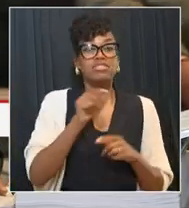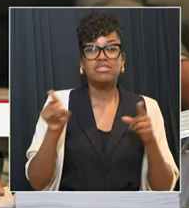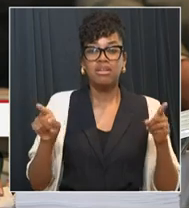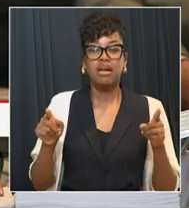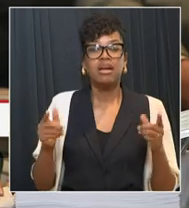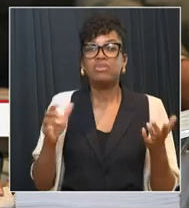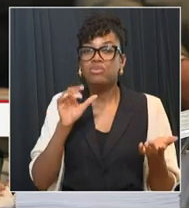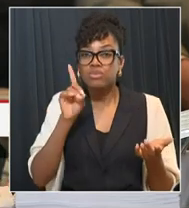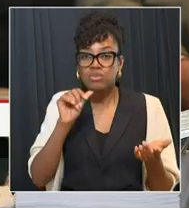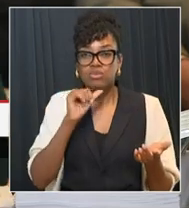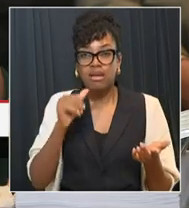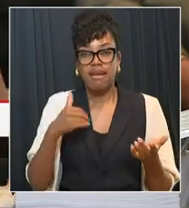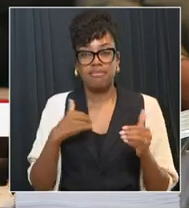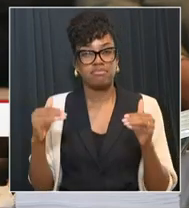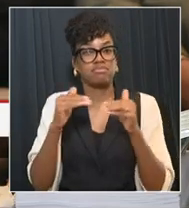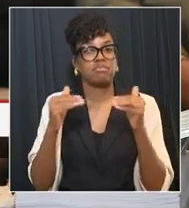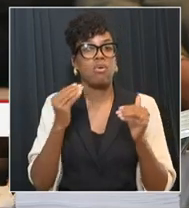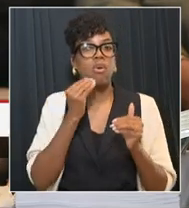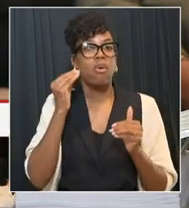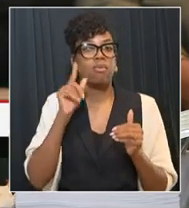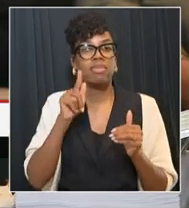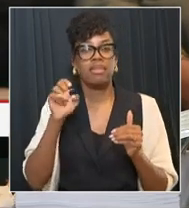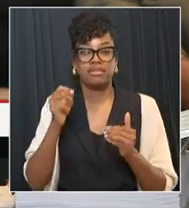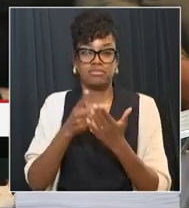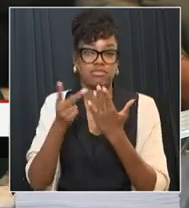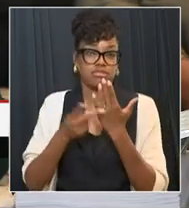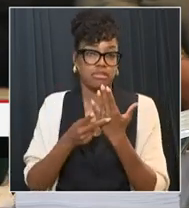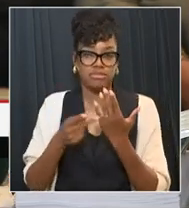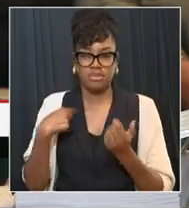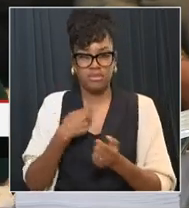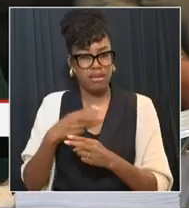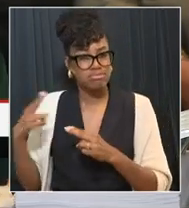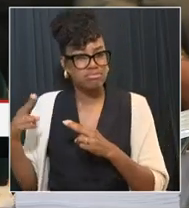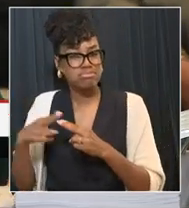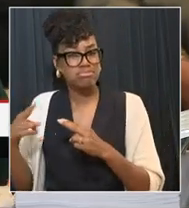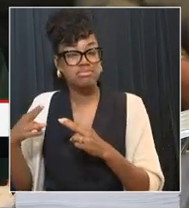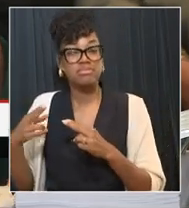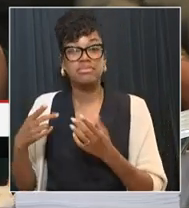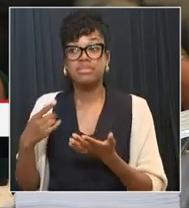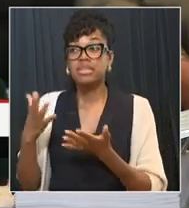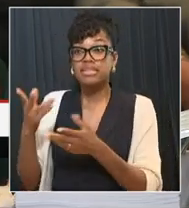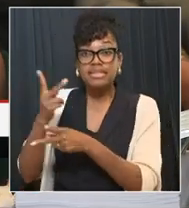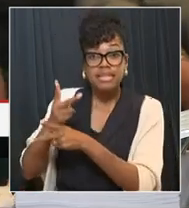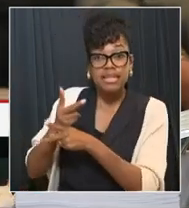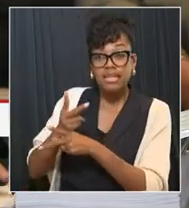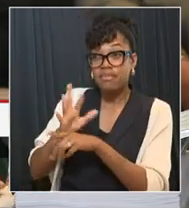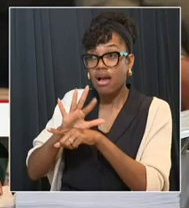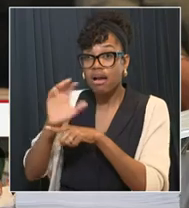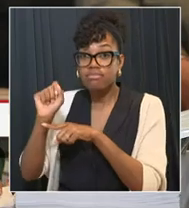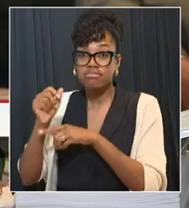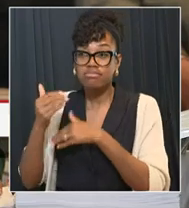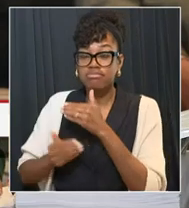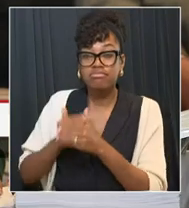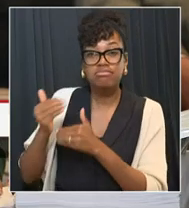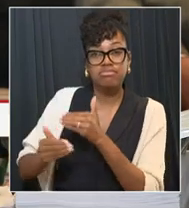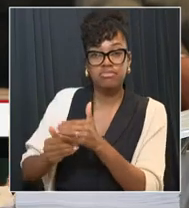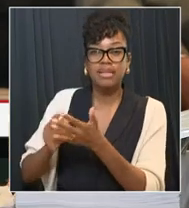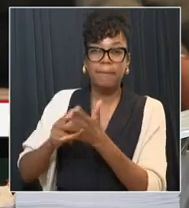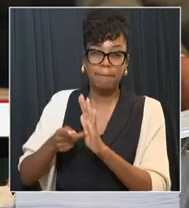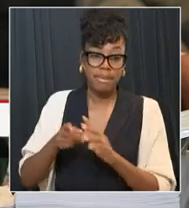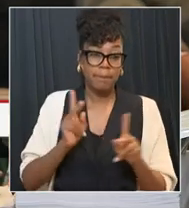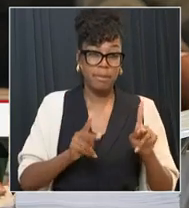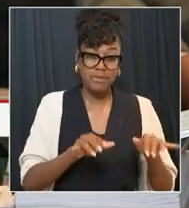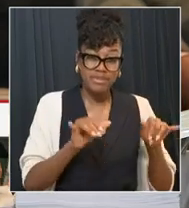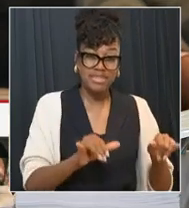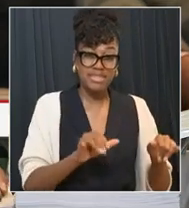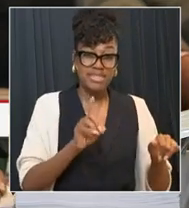District of Columbia. And if we are to maintain those, we have to have more businesses, more people paying taxes.